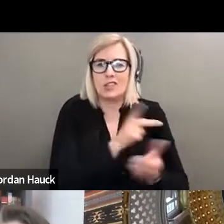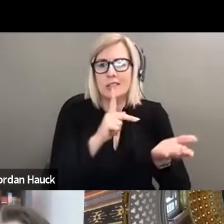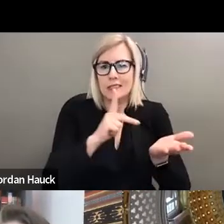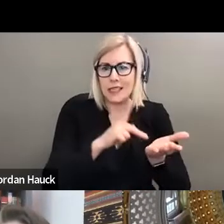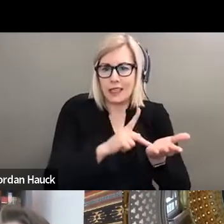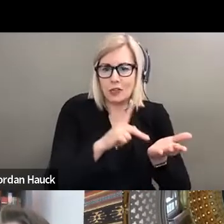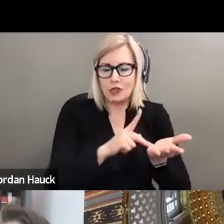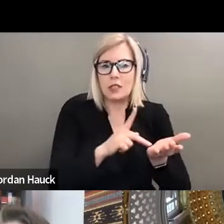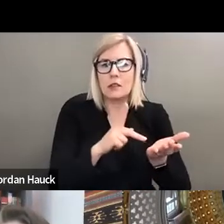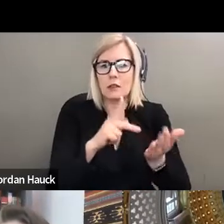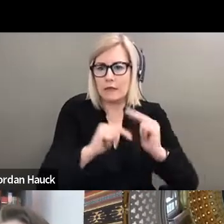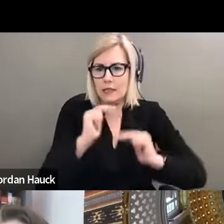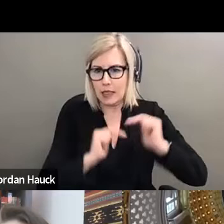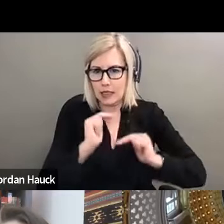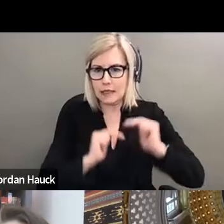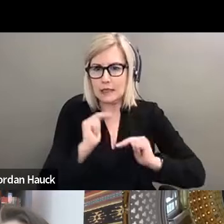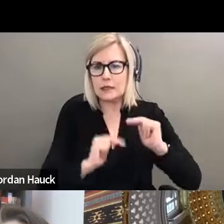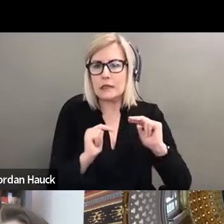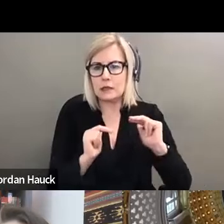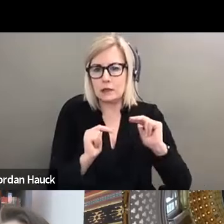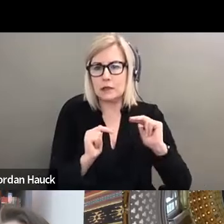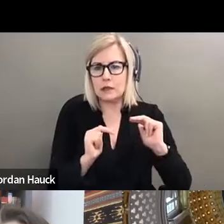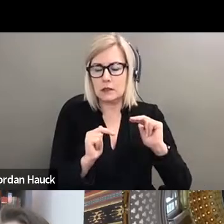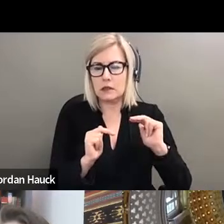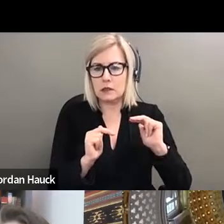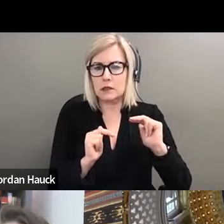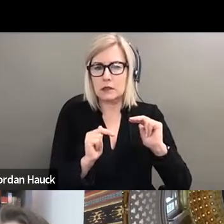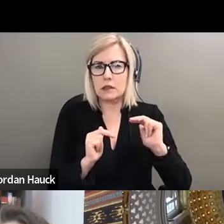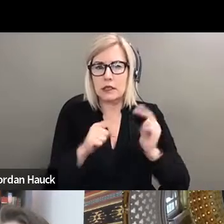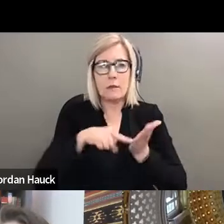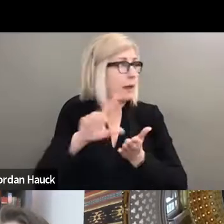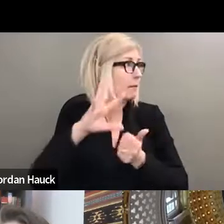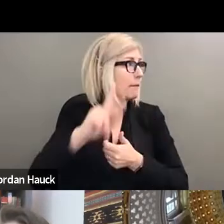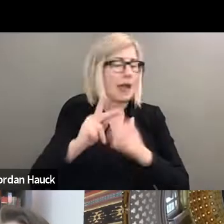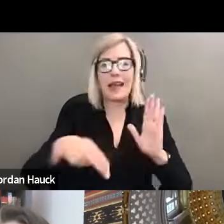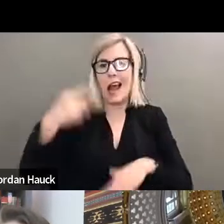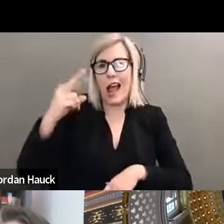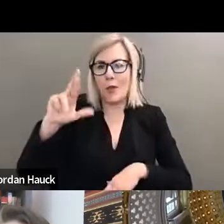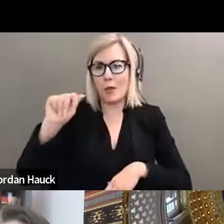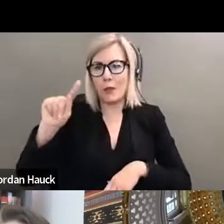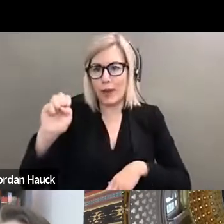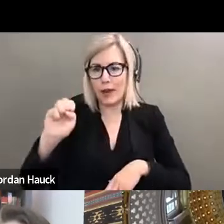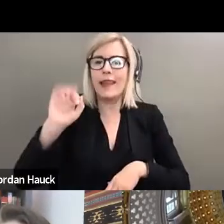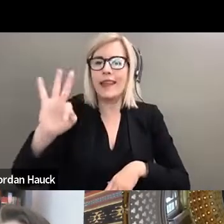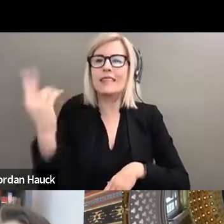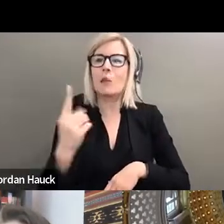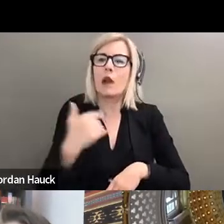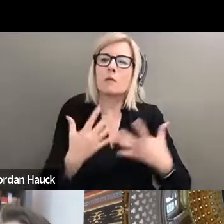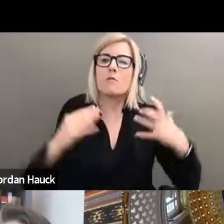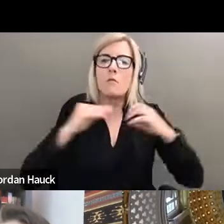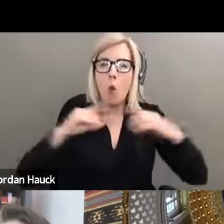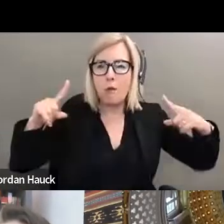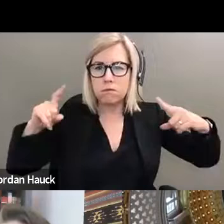psychiatric facilities get reimbursed at a higher rate if somebody's got a lot more